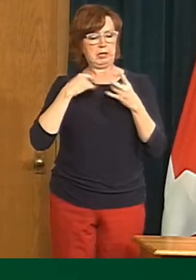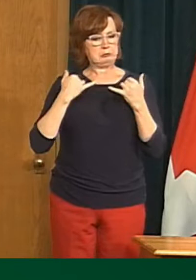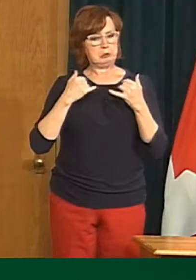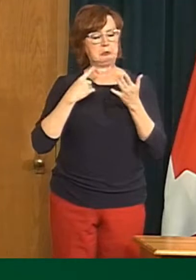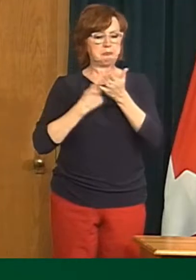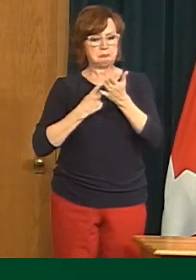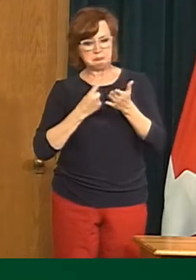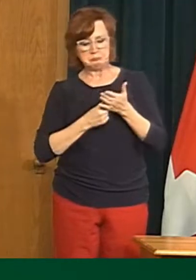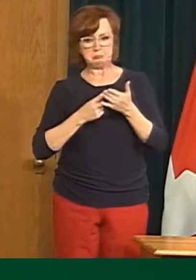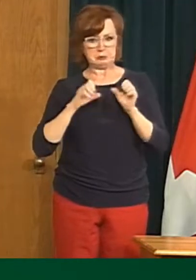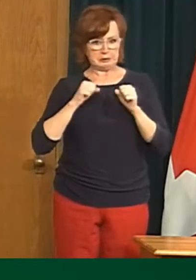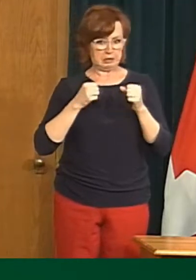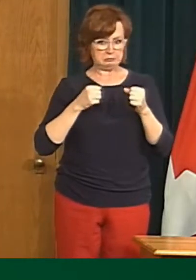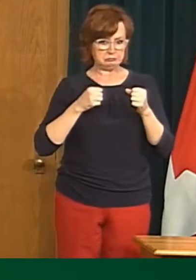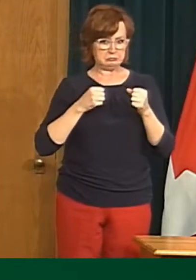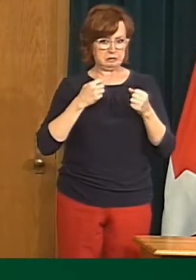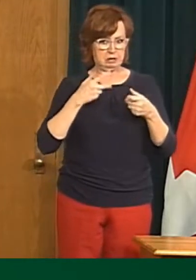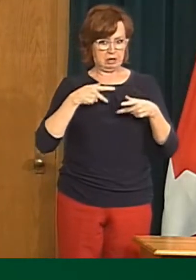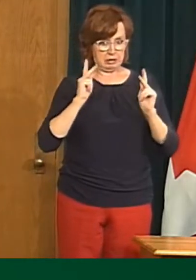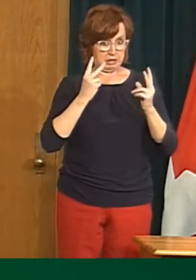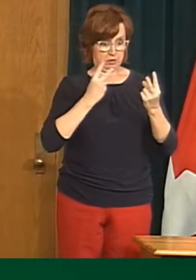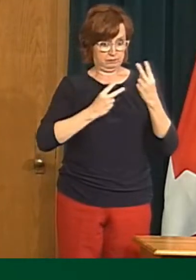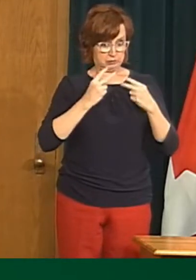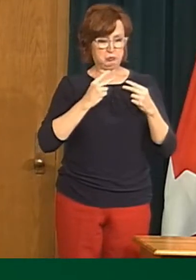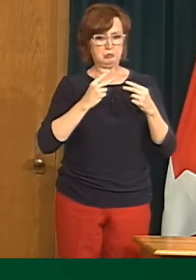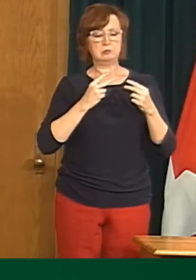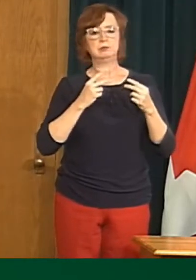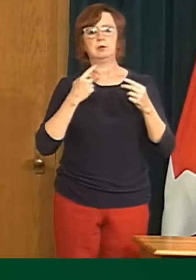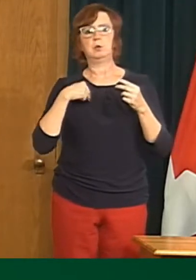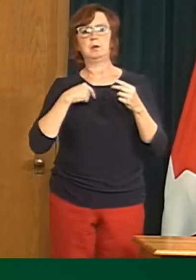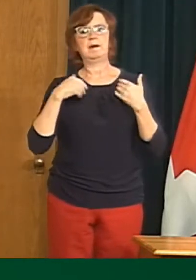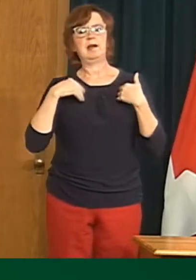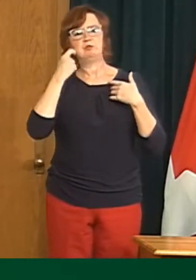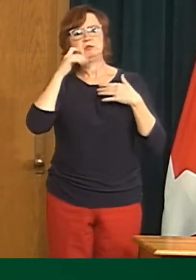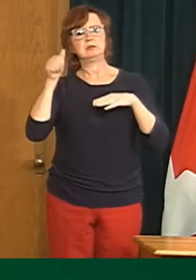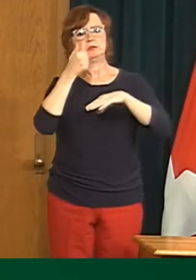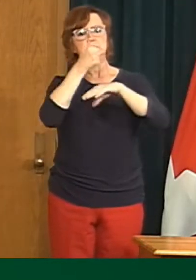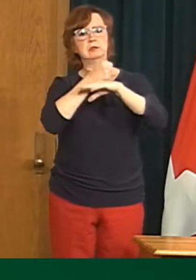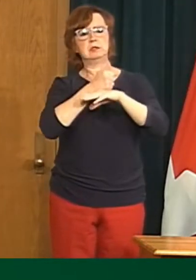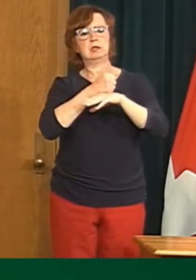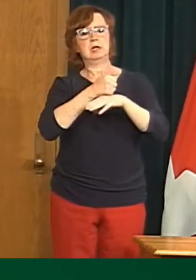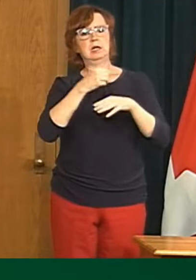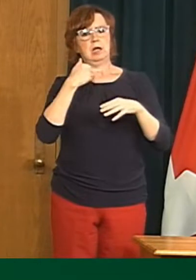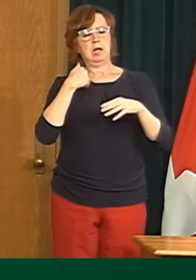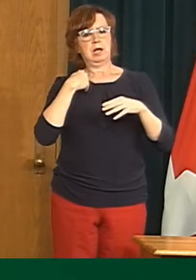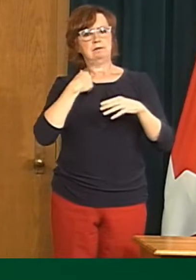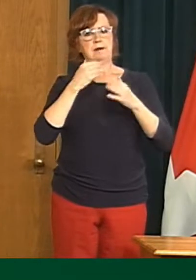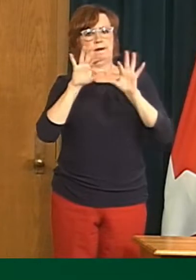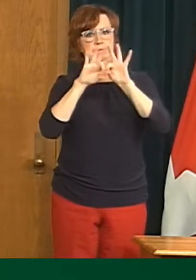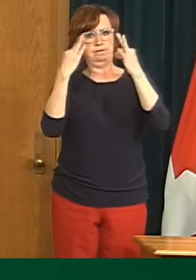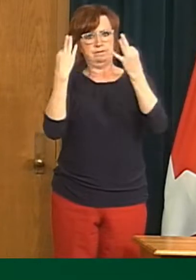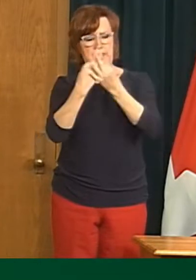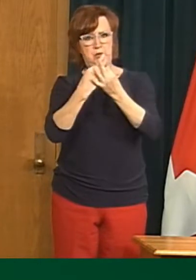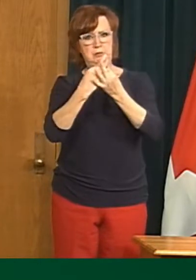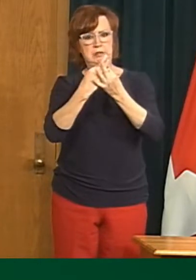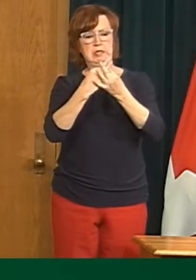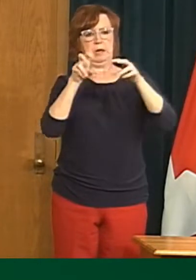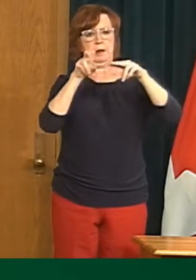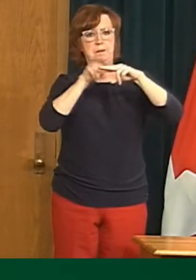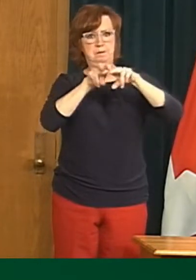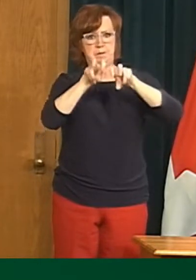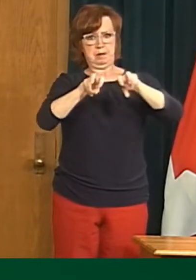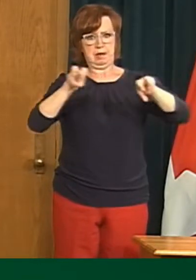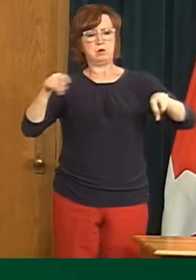families, and level to visit is we've recently established a family presence expert panel, which has significant involvement from patient and